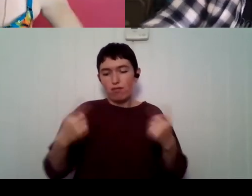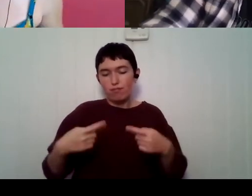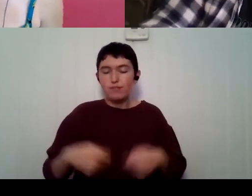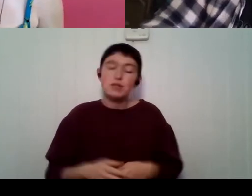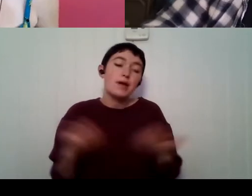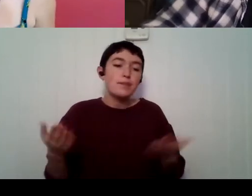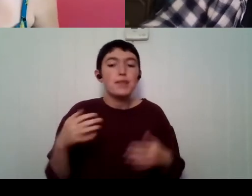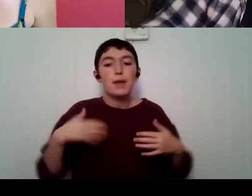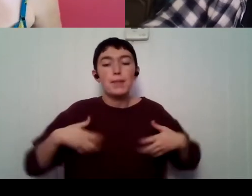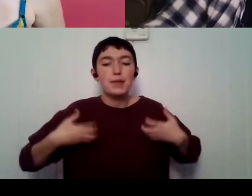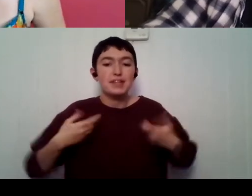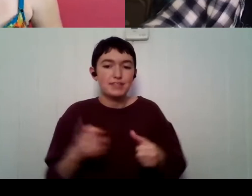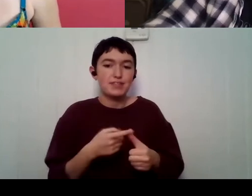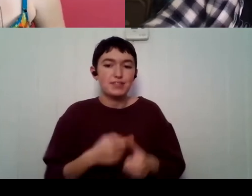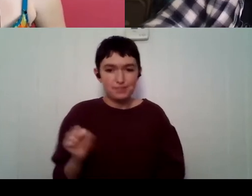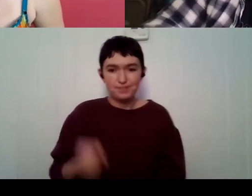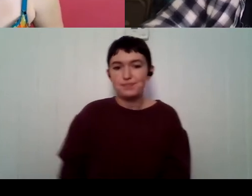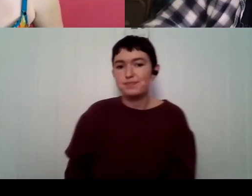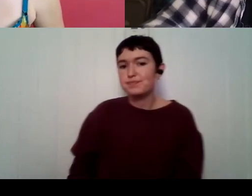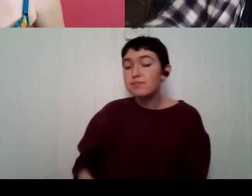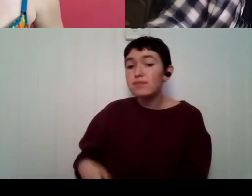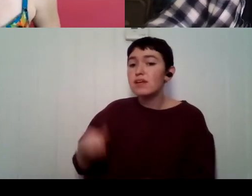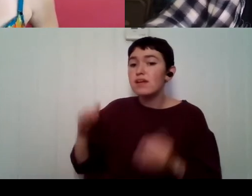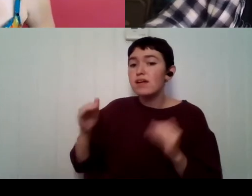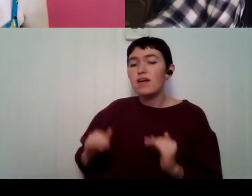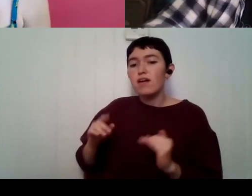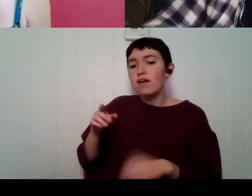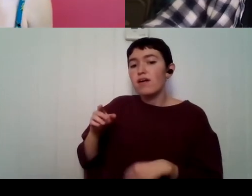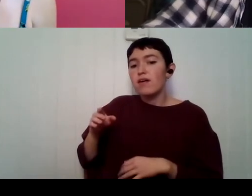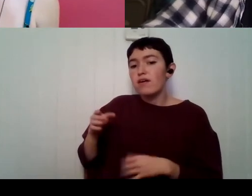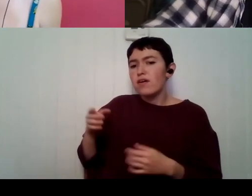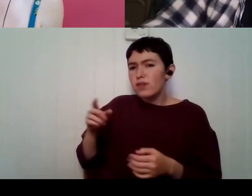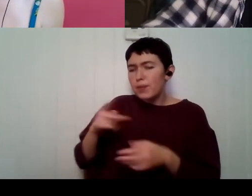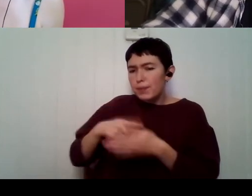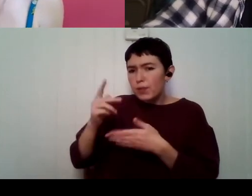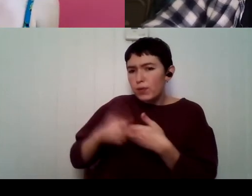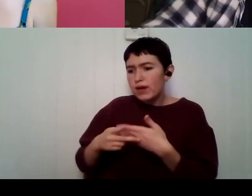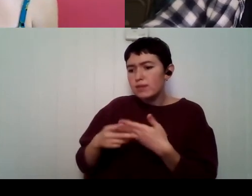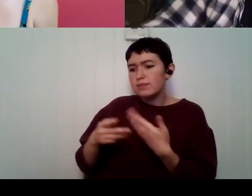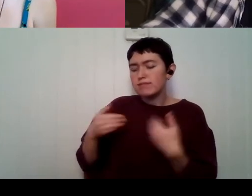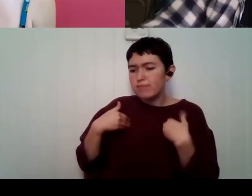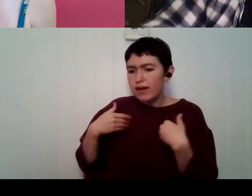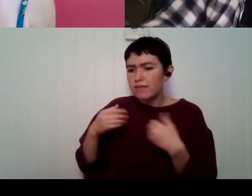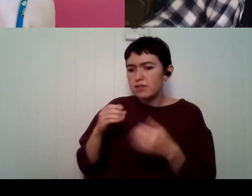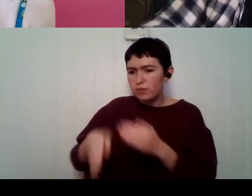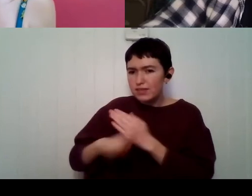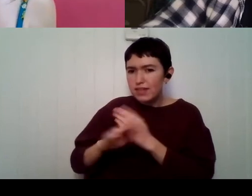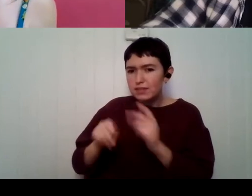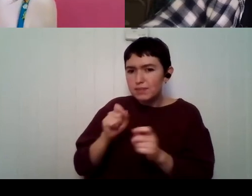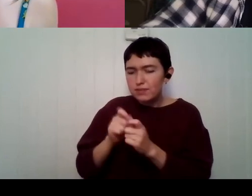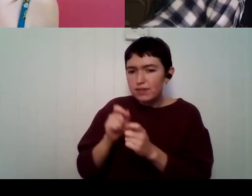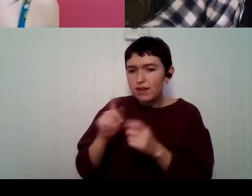next question, are there programs to help protect certain monkeys? Are there endangered monkeys? Yes. So the